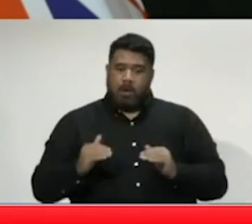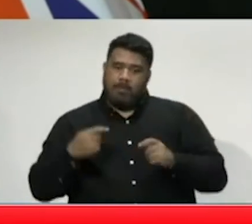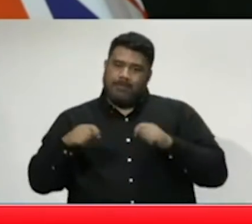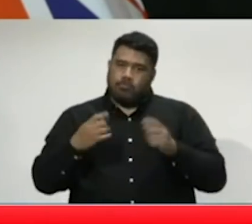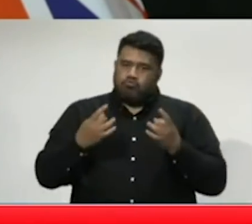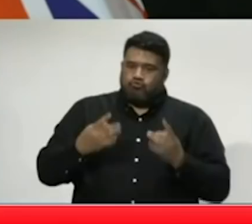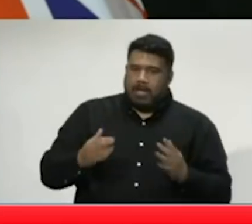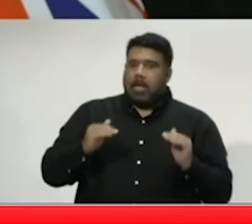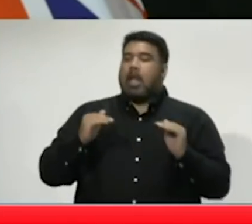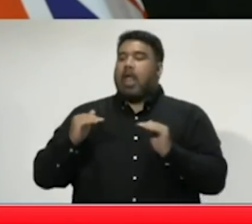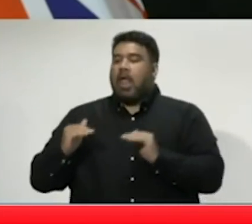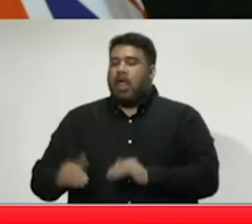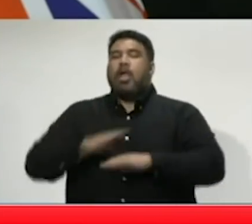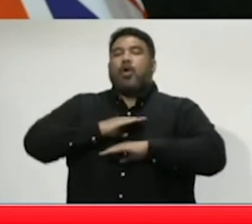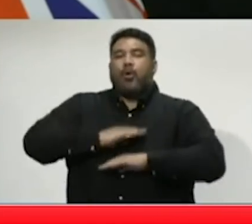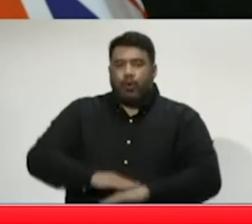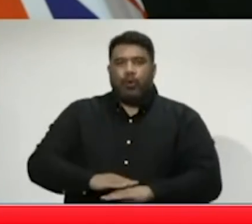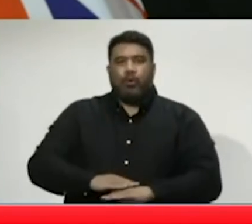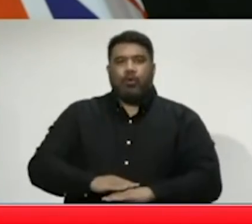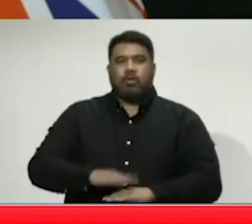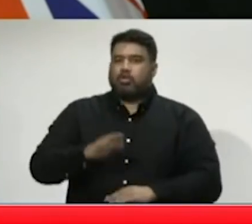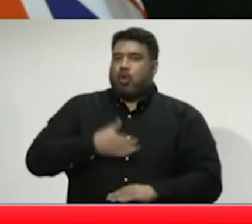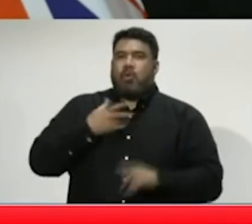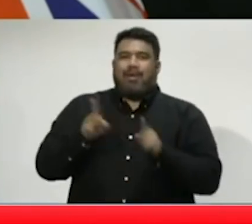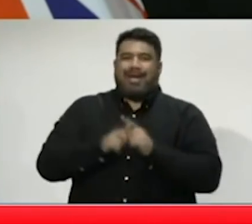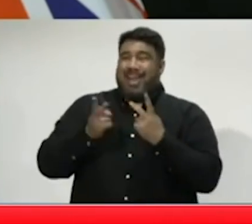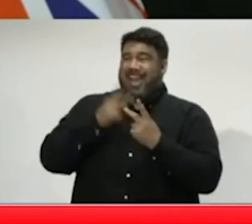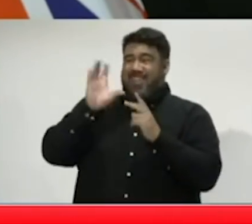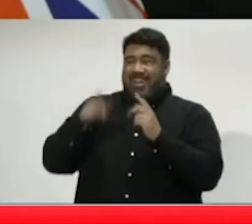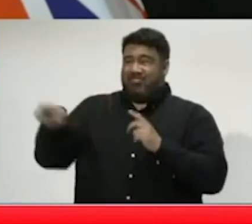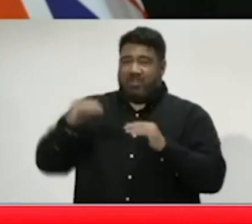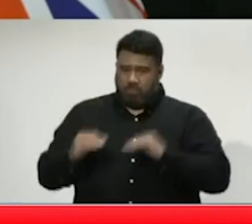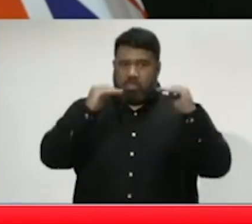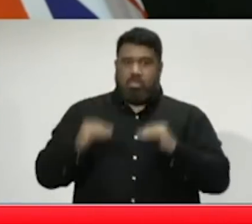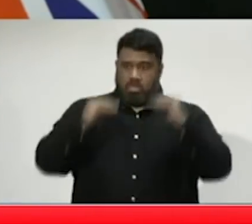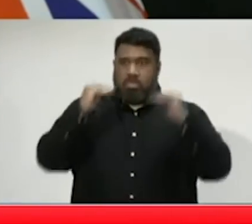as they moved out of lockdown. Time will tell, but at this stage we remain cautiously optimistic.